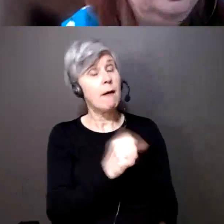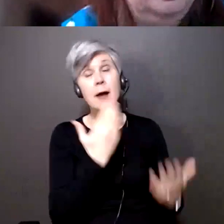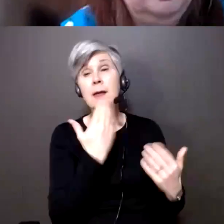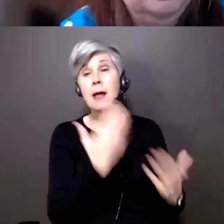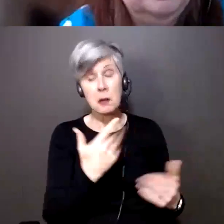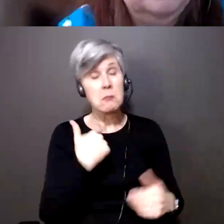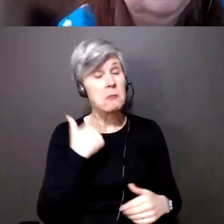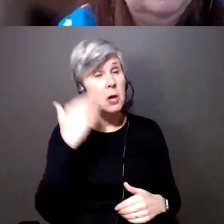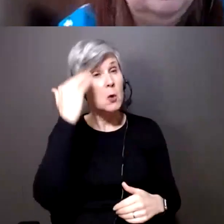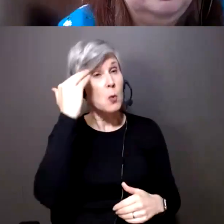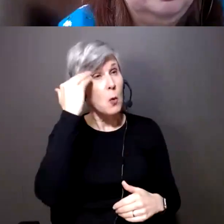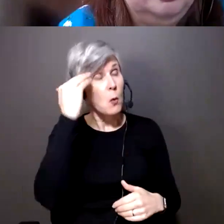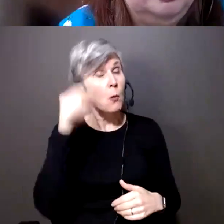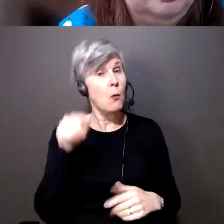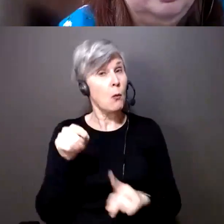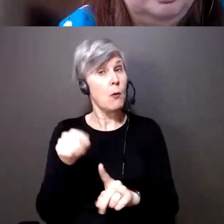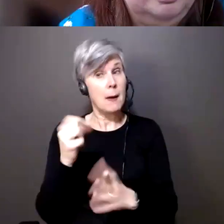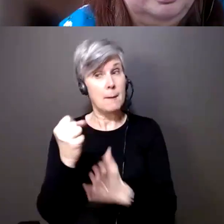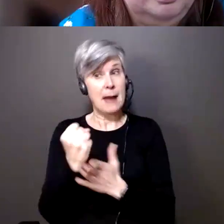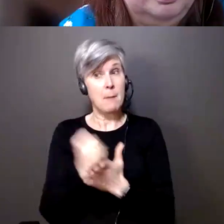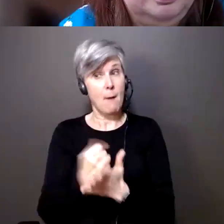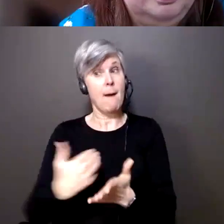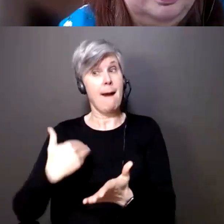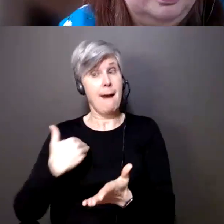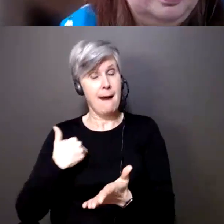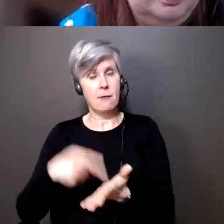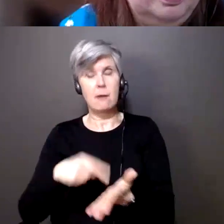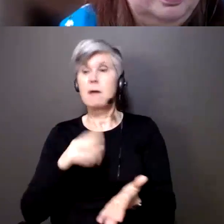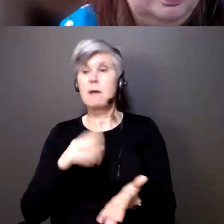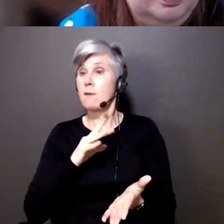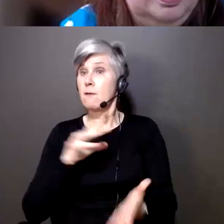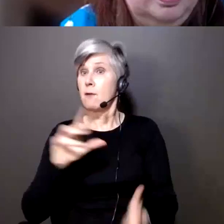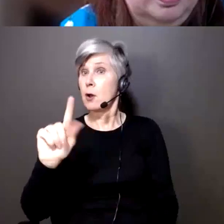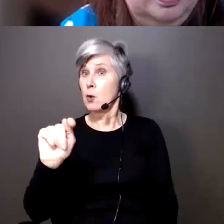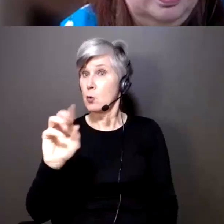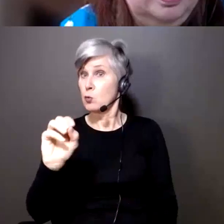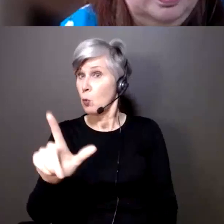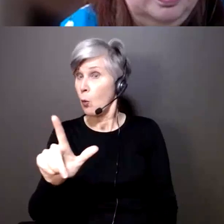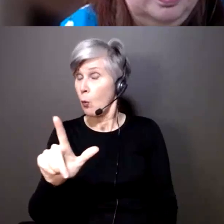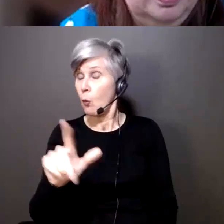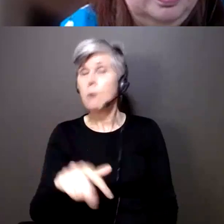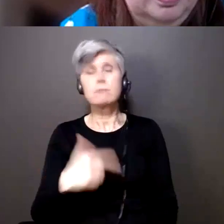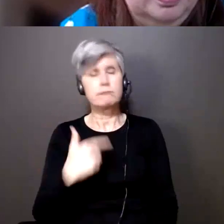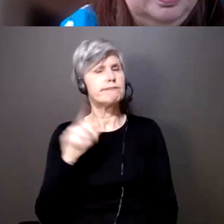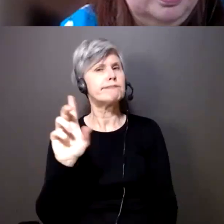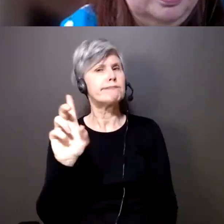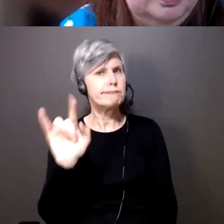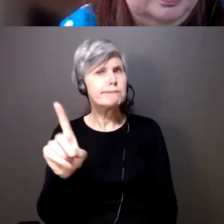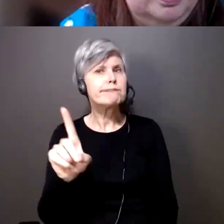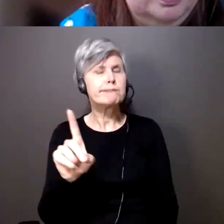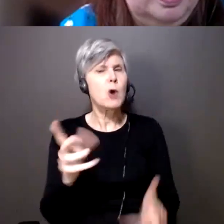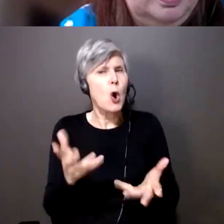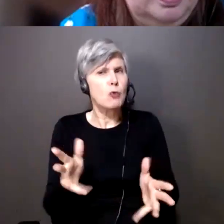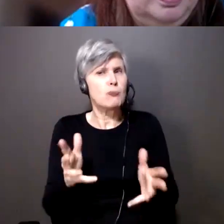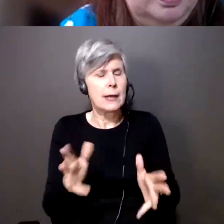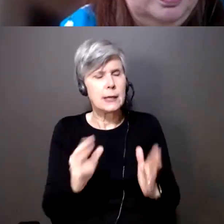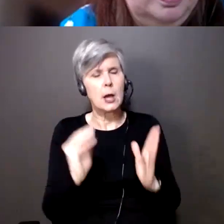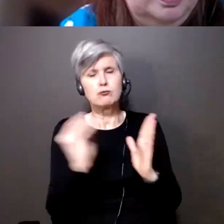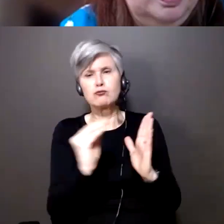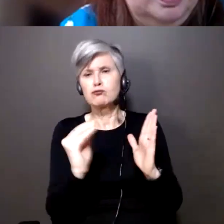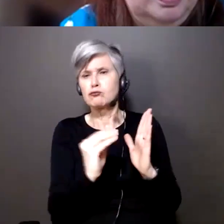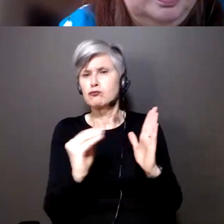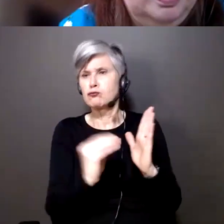exists to support the accommodation process. Actually, I've already started filling out my passport, and I was really hoping we'd have a conversation